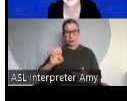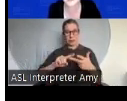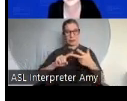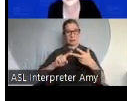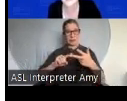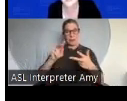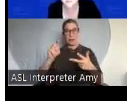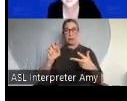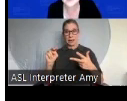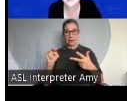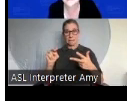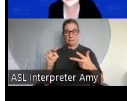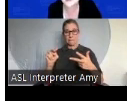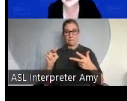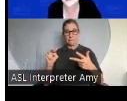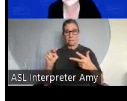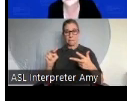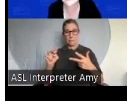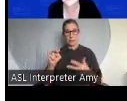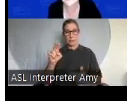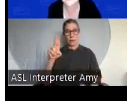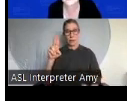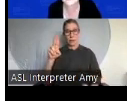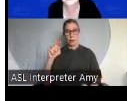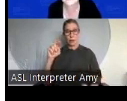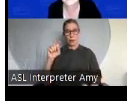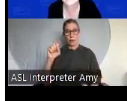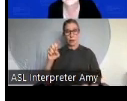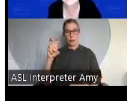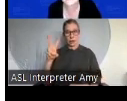Ken Fishman. Has Utsav joined us?